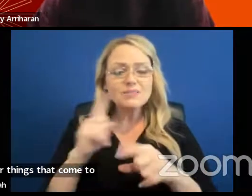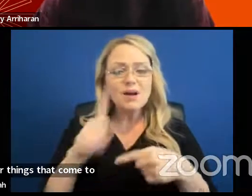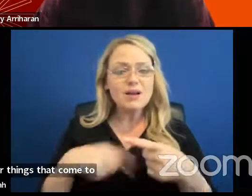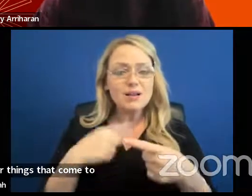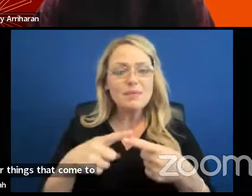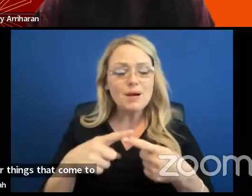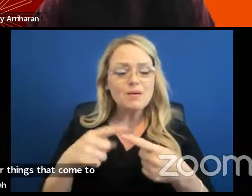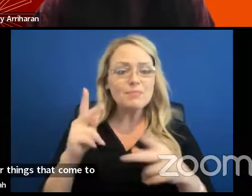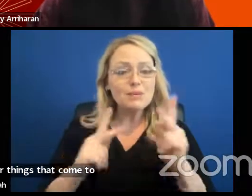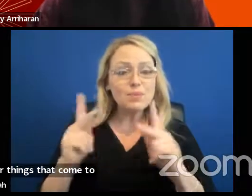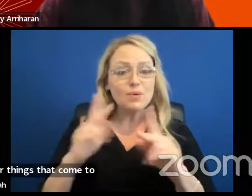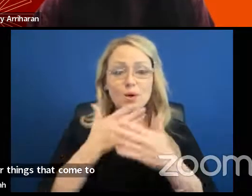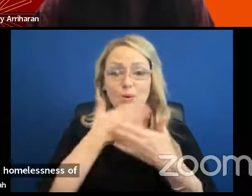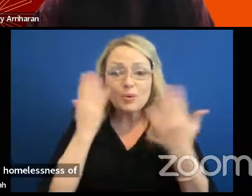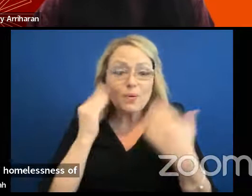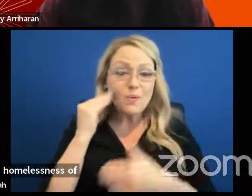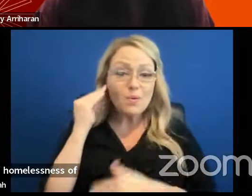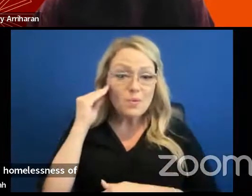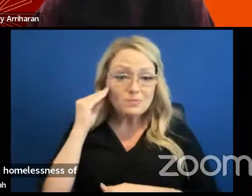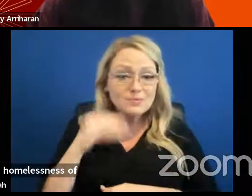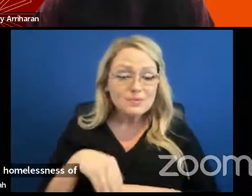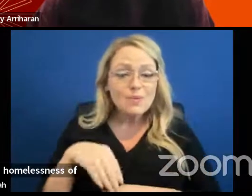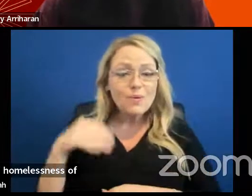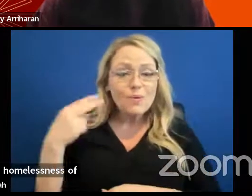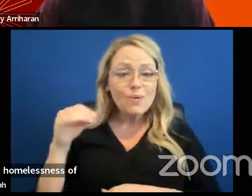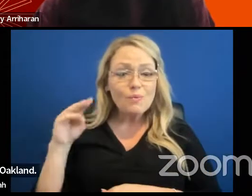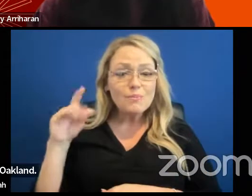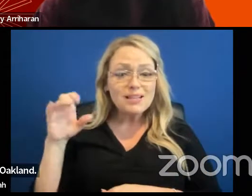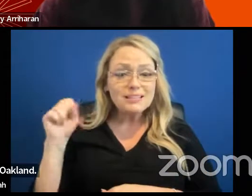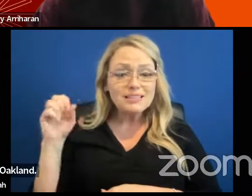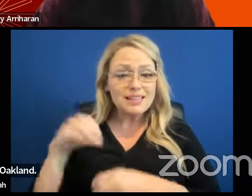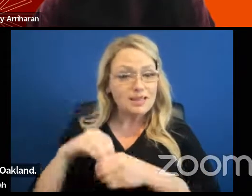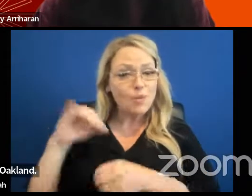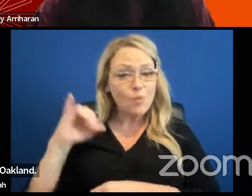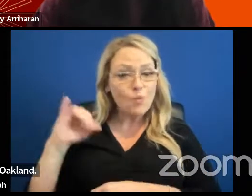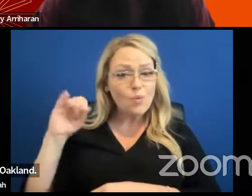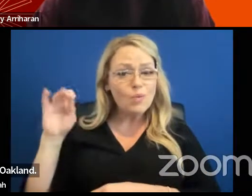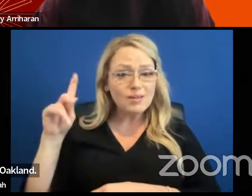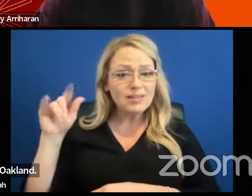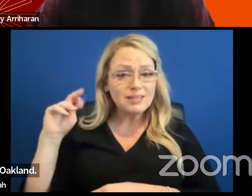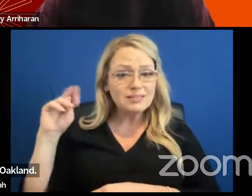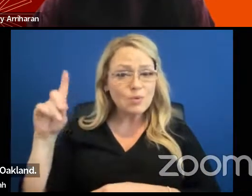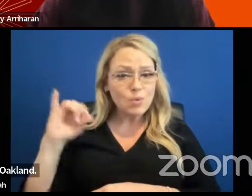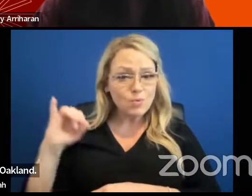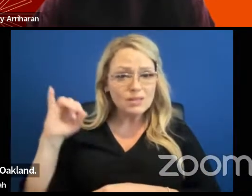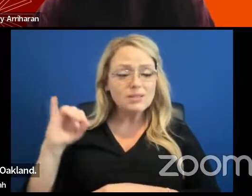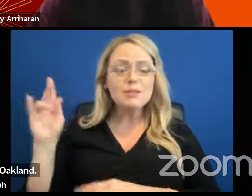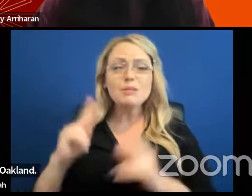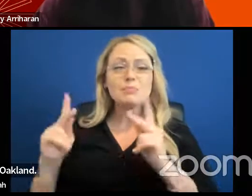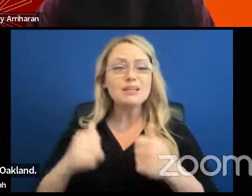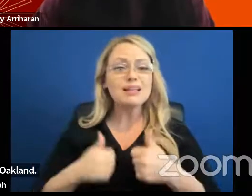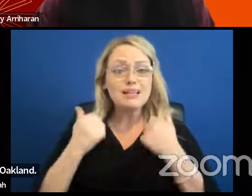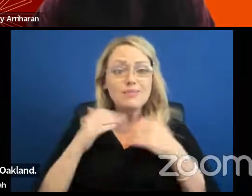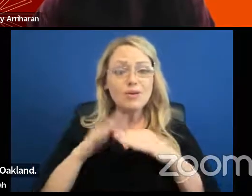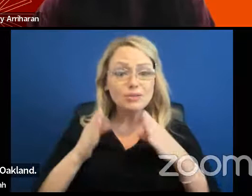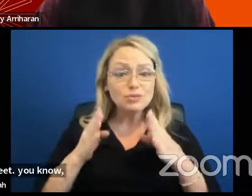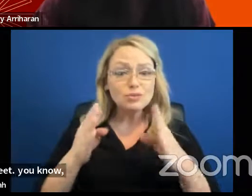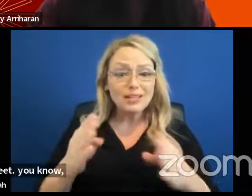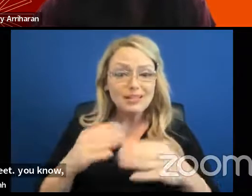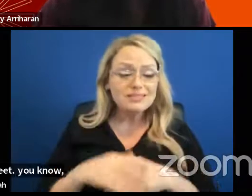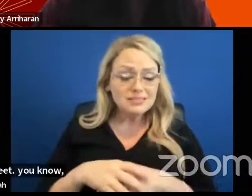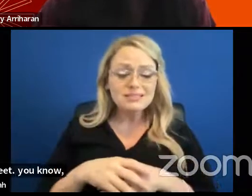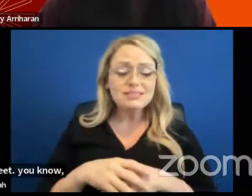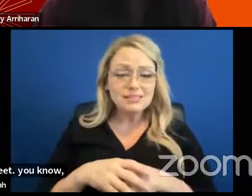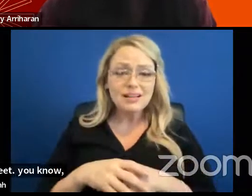Indigenous people in Oakland, folks on the street, you know, just that,